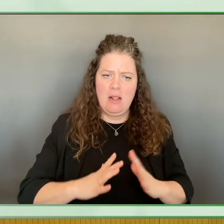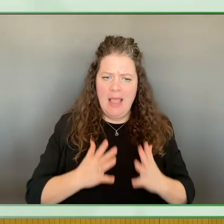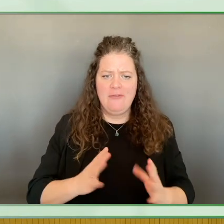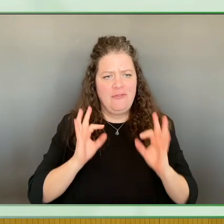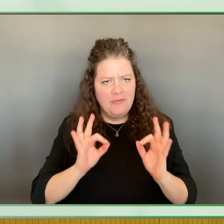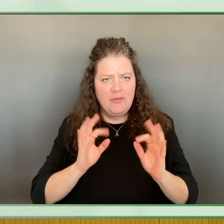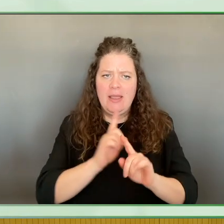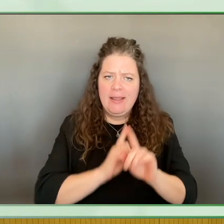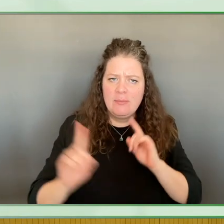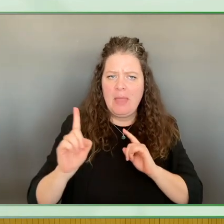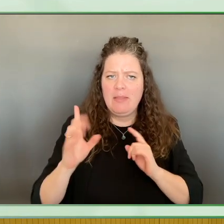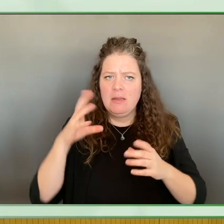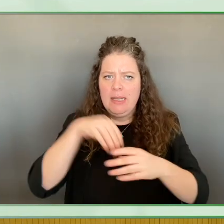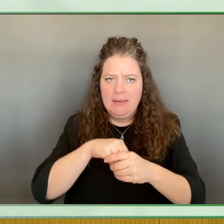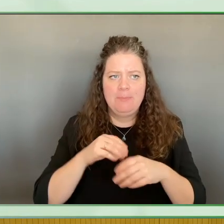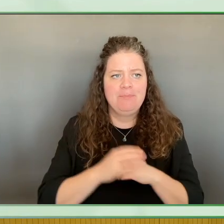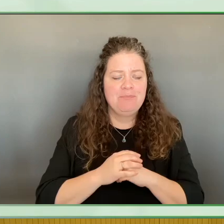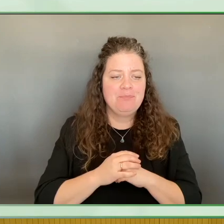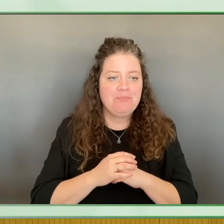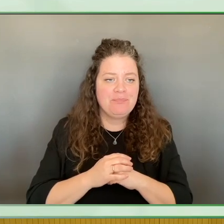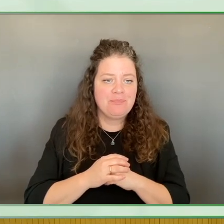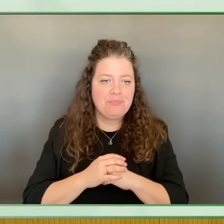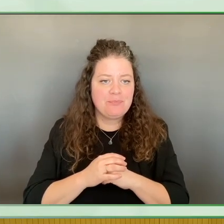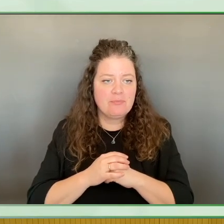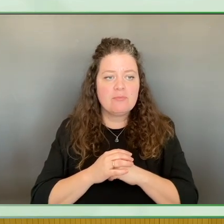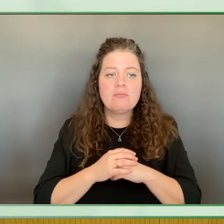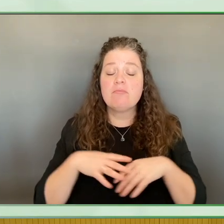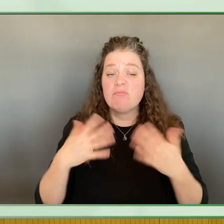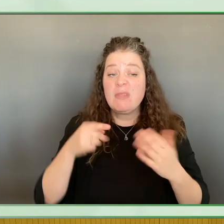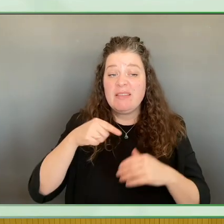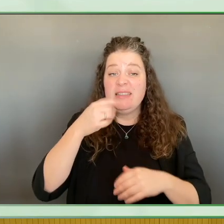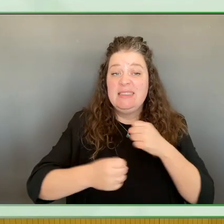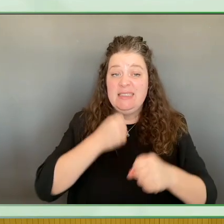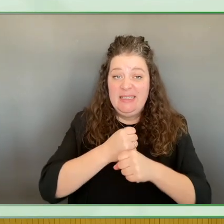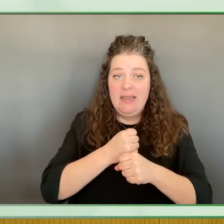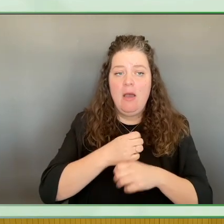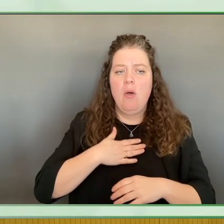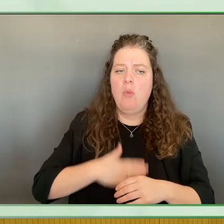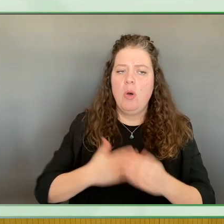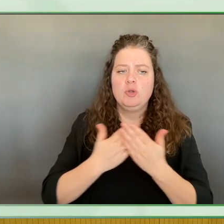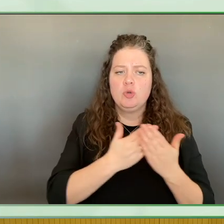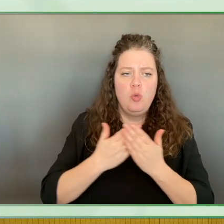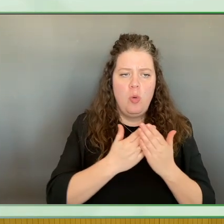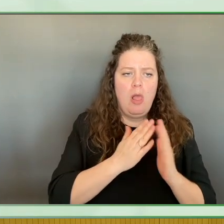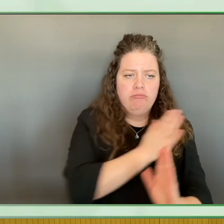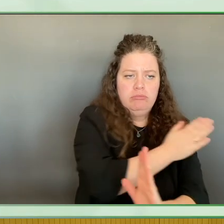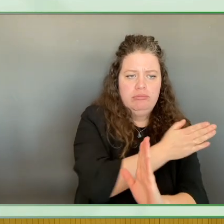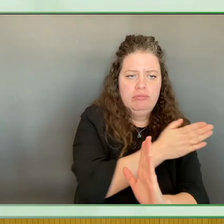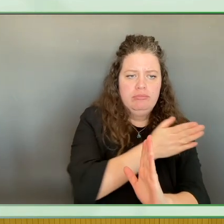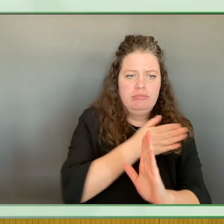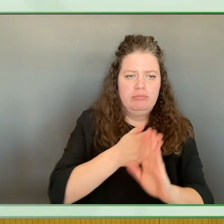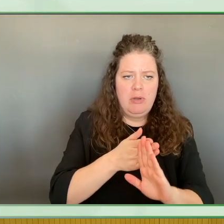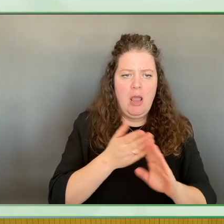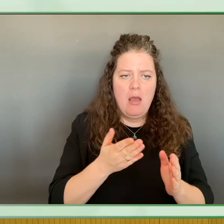He's expecting to finish primary school this year, and in 2024 he was spotted for a talent